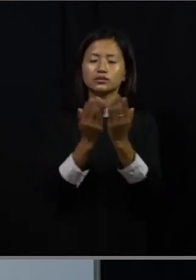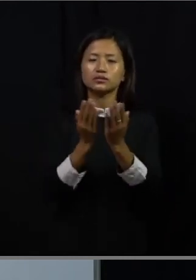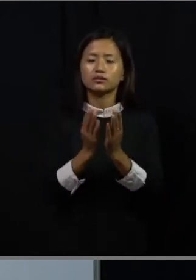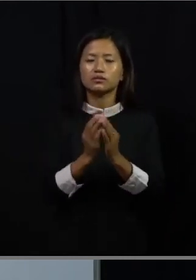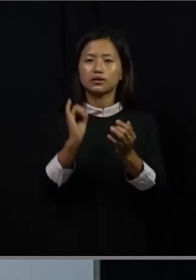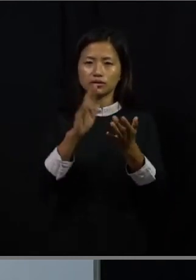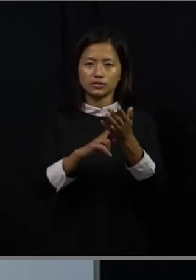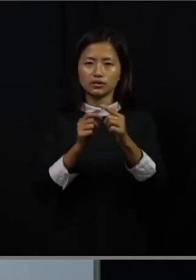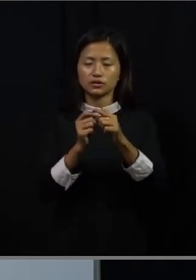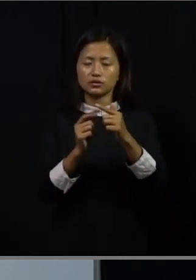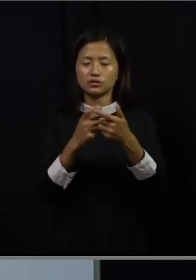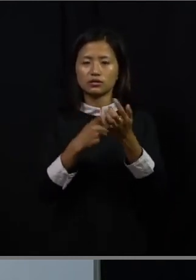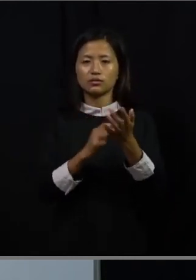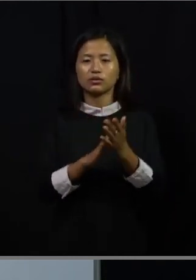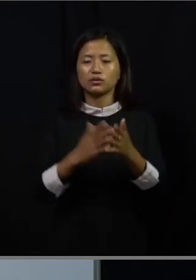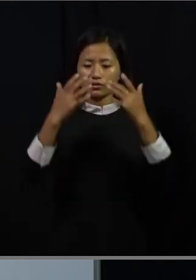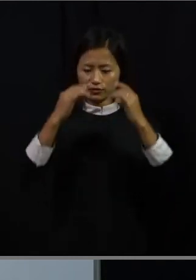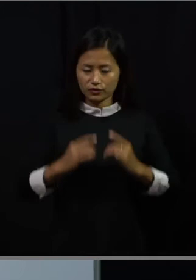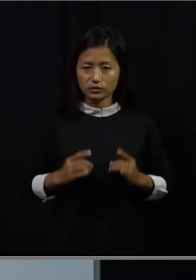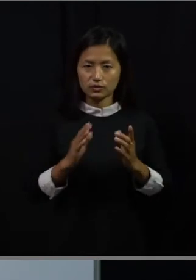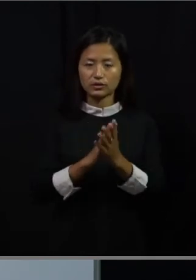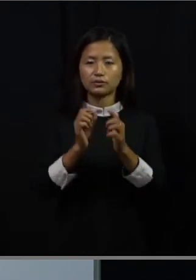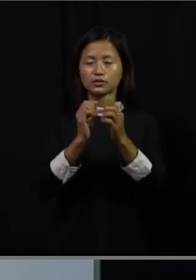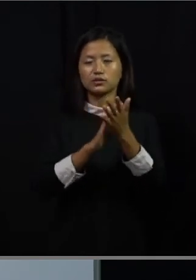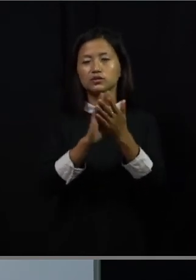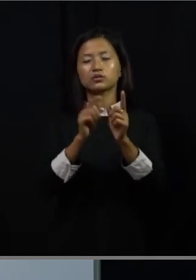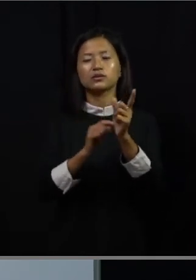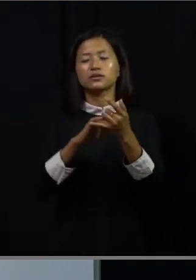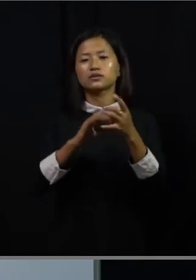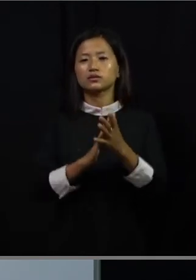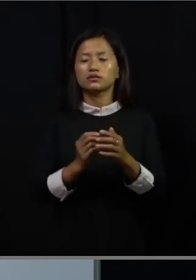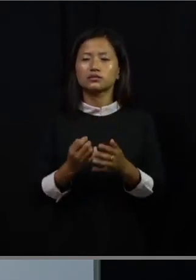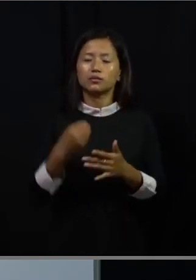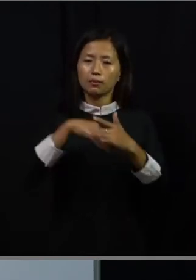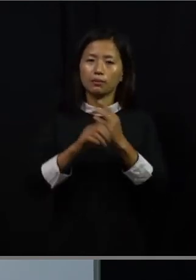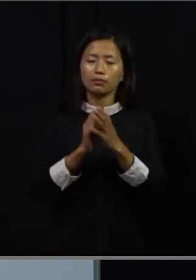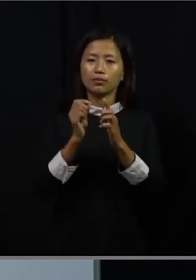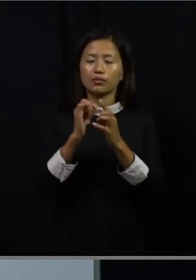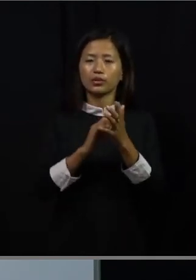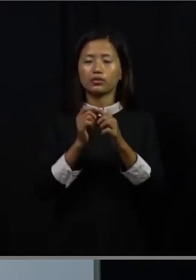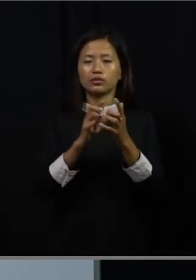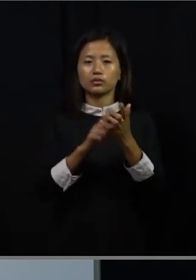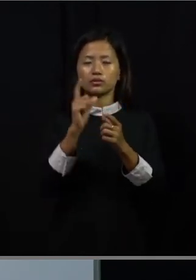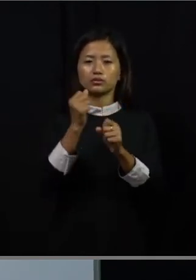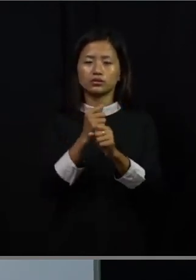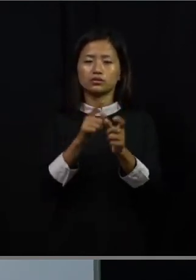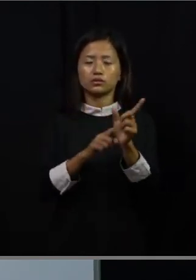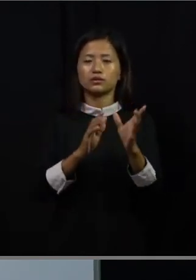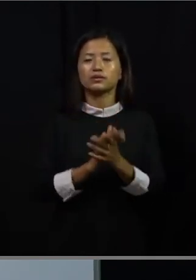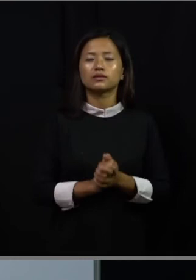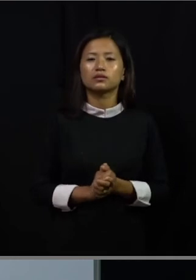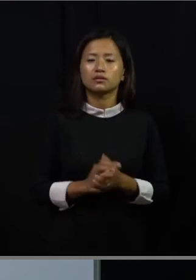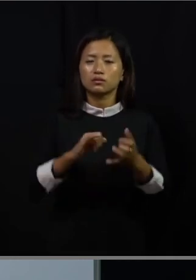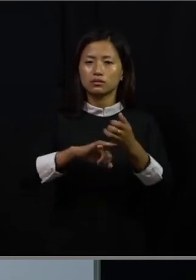biological anthropology or physical anthropology. Okay, so it deals with the living organisms here. Okay, and the next